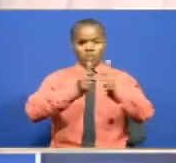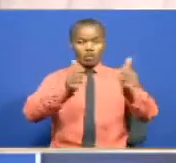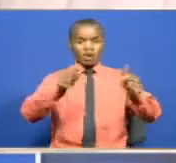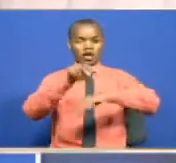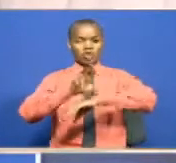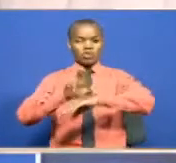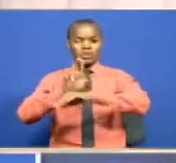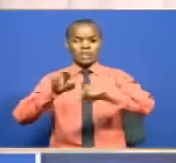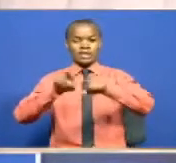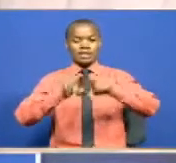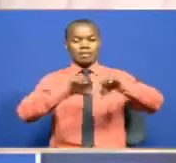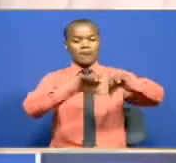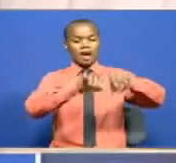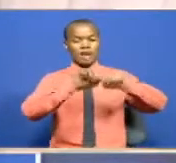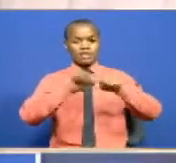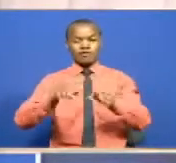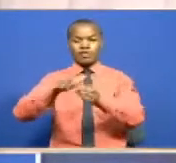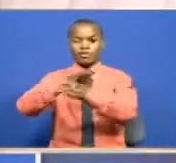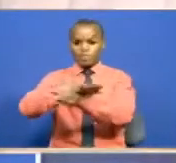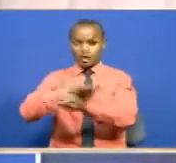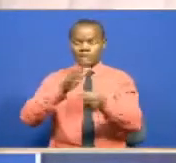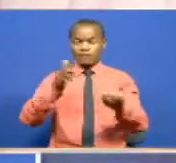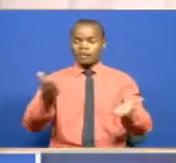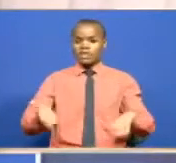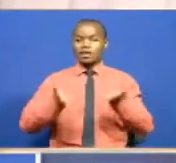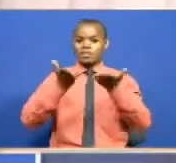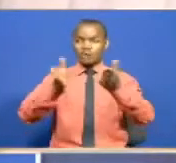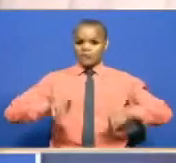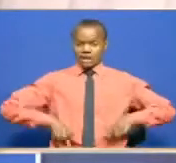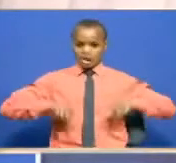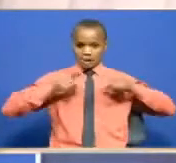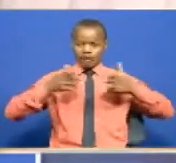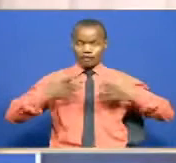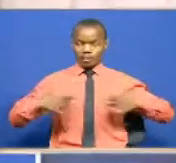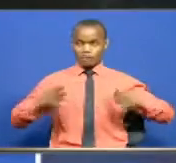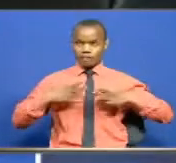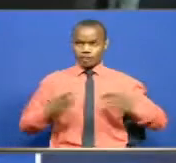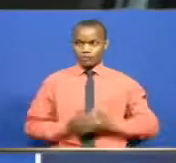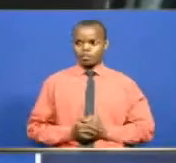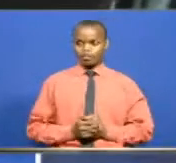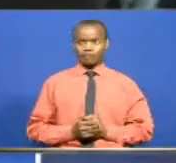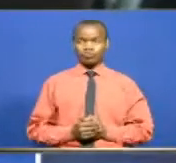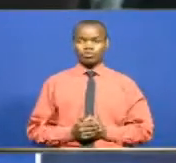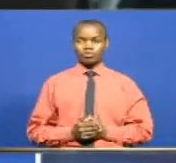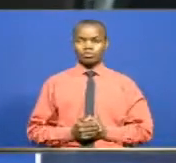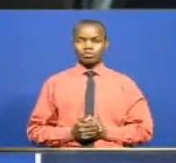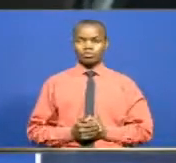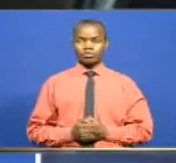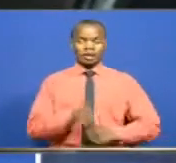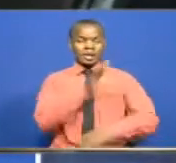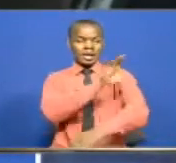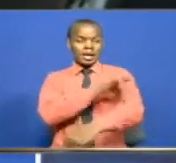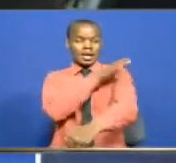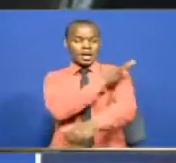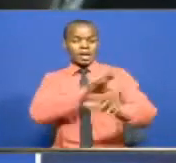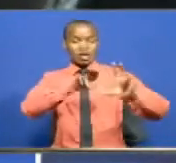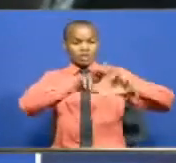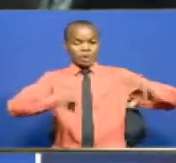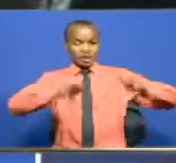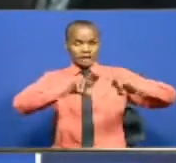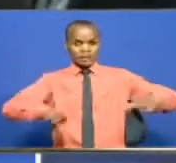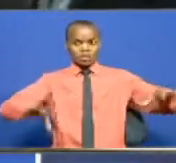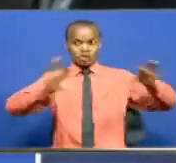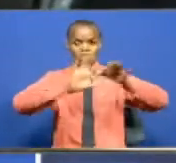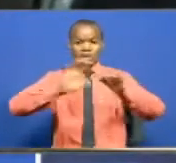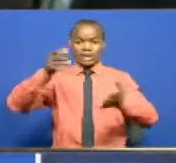to the fullest in order to improve the lives of our population. The clinical research unit is already involved in a